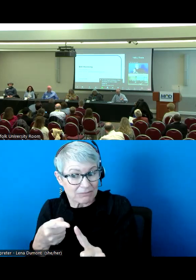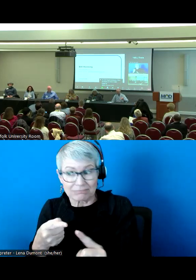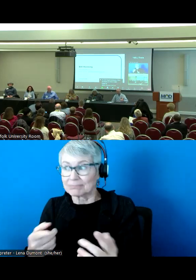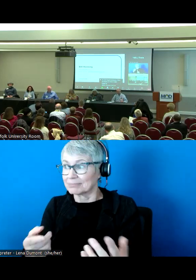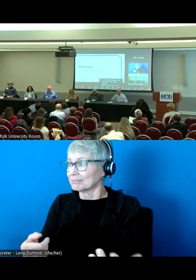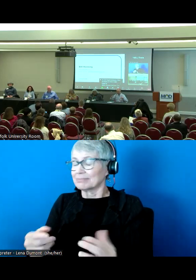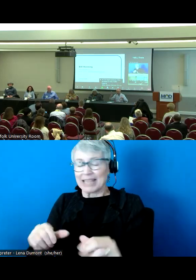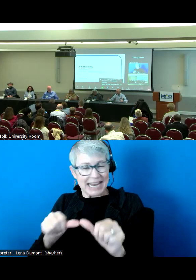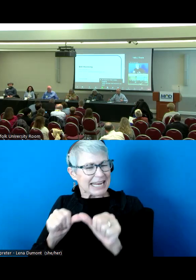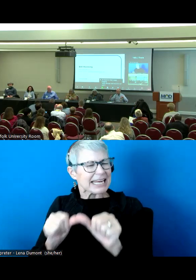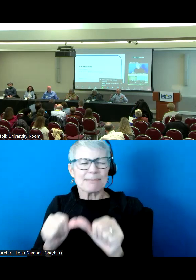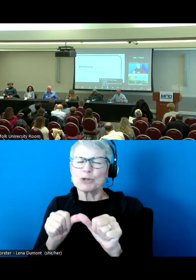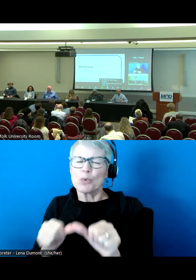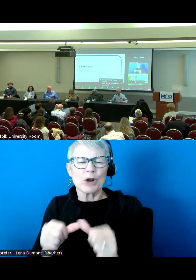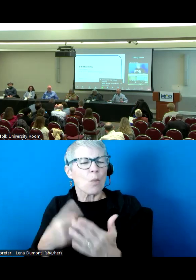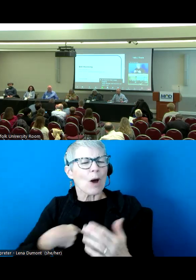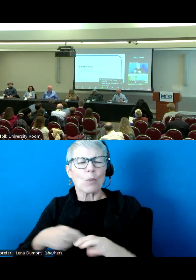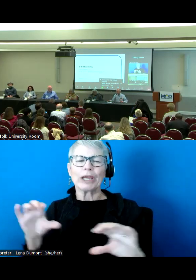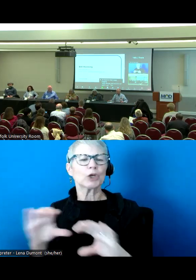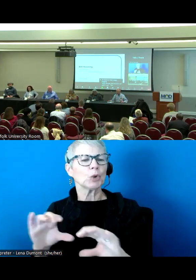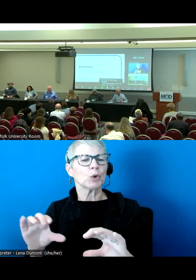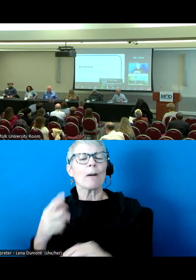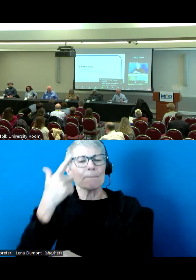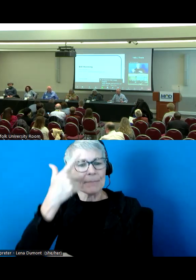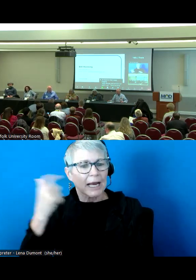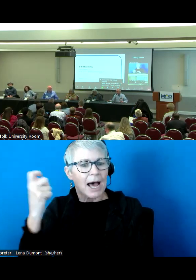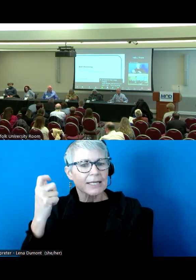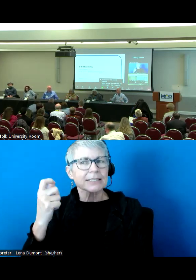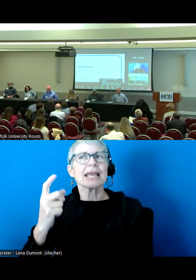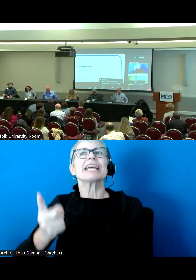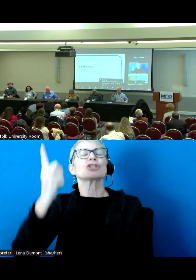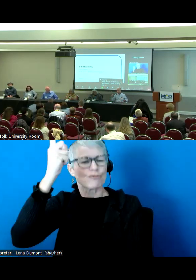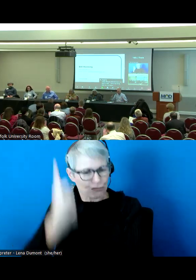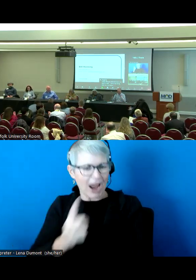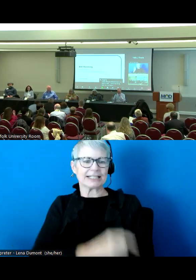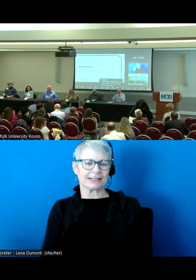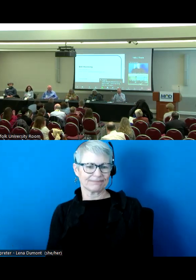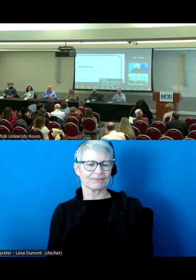right. That is the thing that this is all about. So